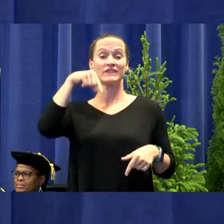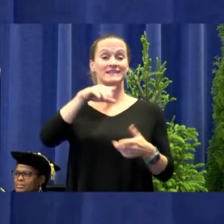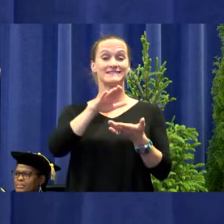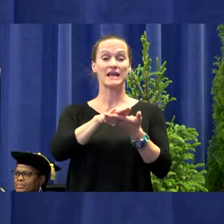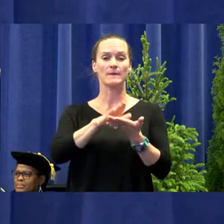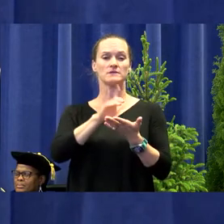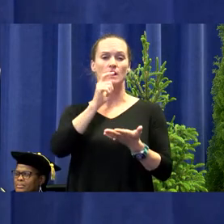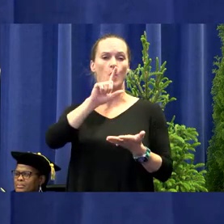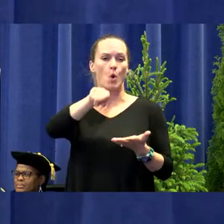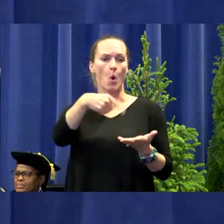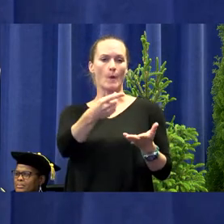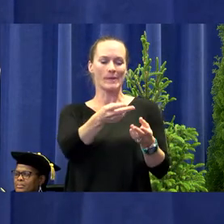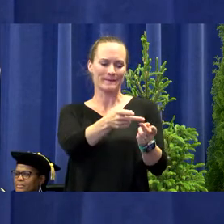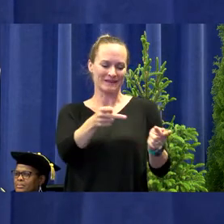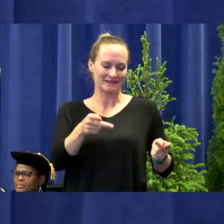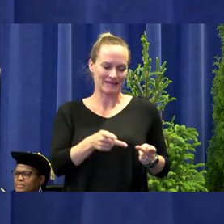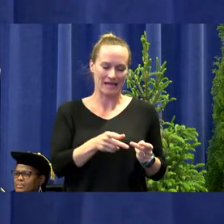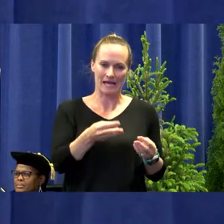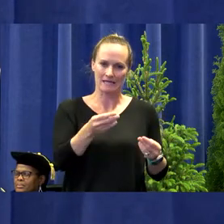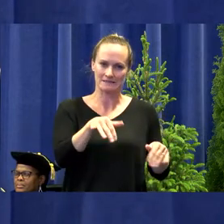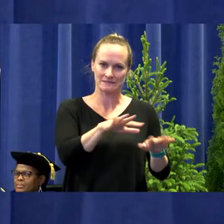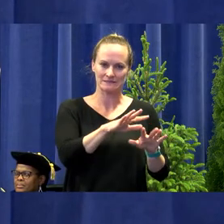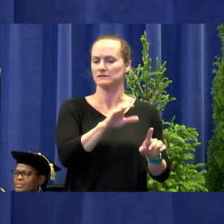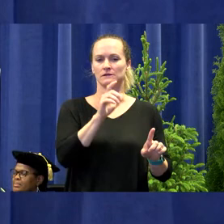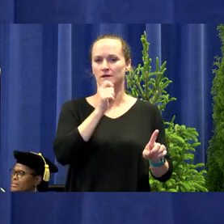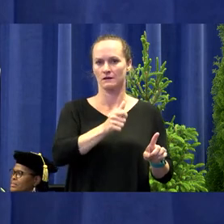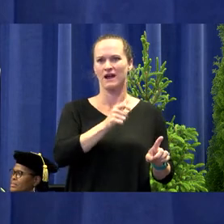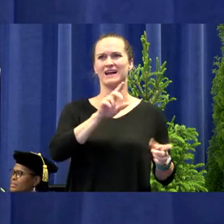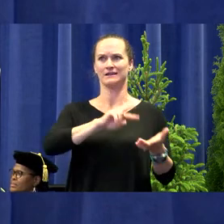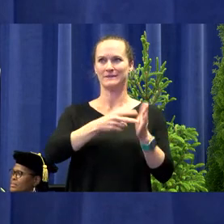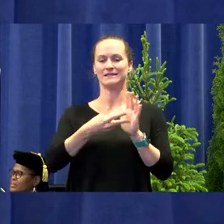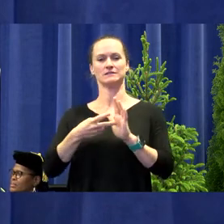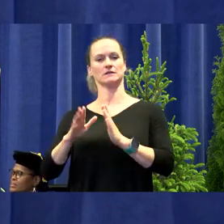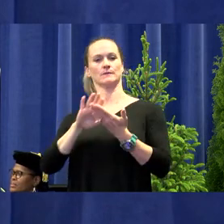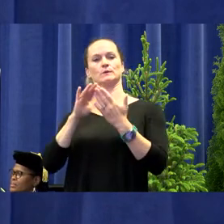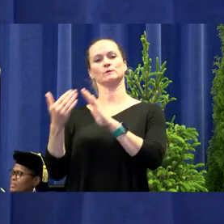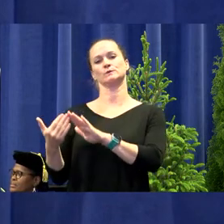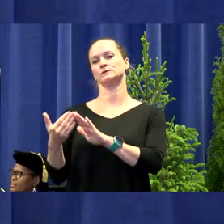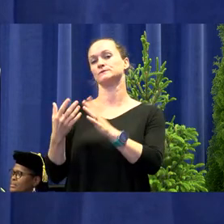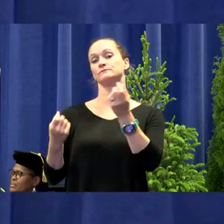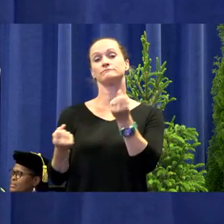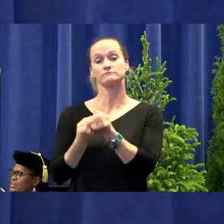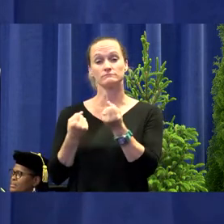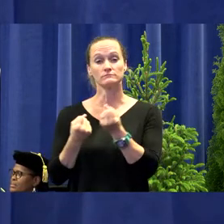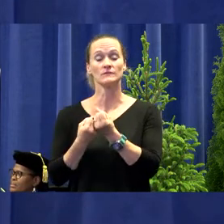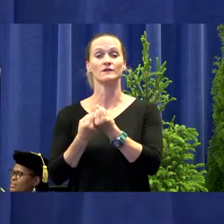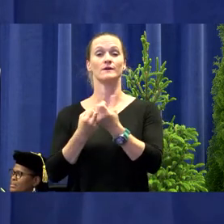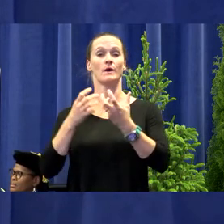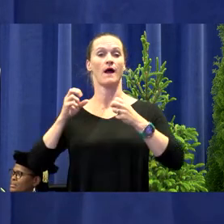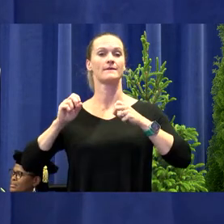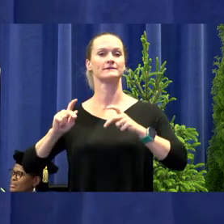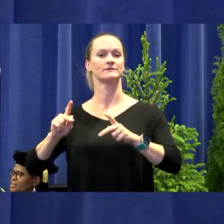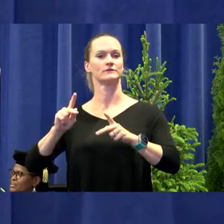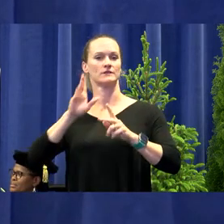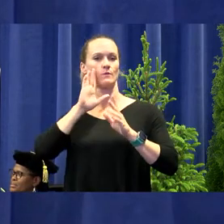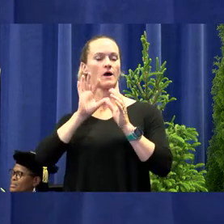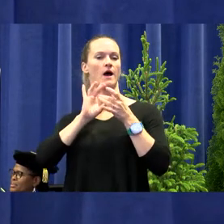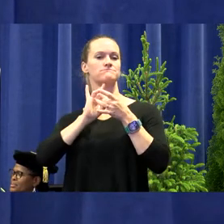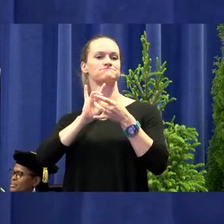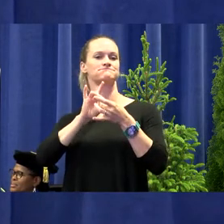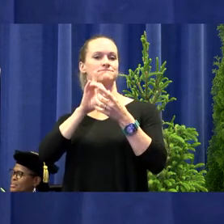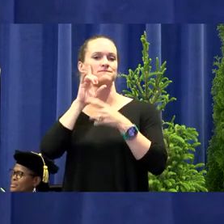a network of support, mentorship, and opportunity that will remain with you throughout your